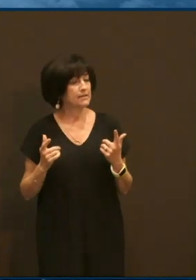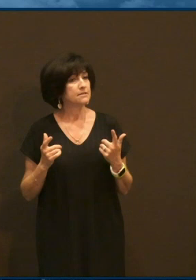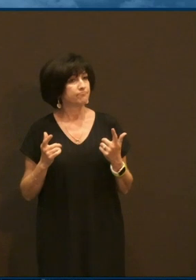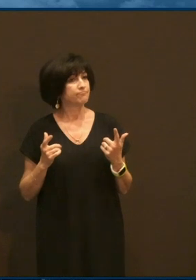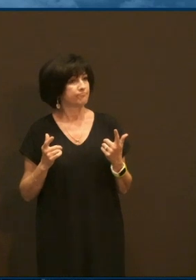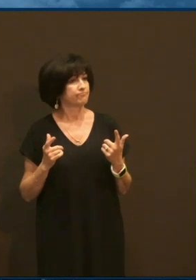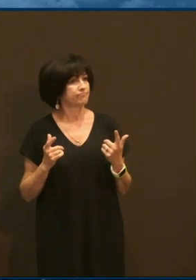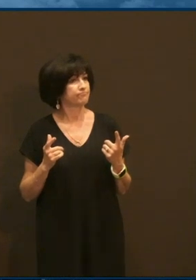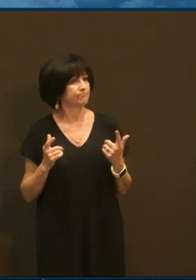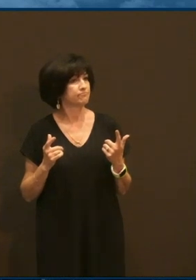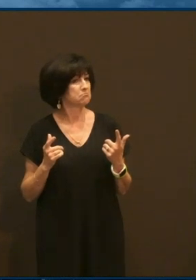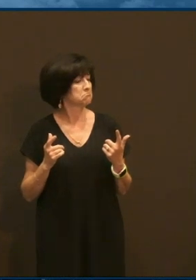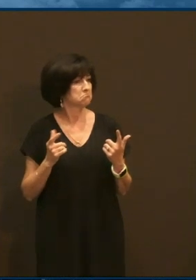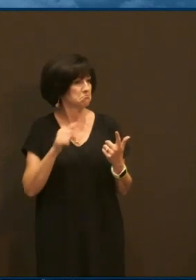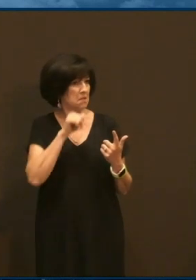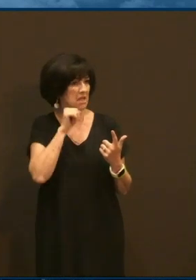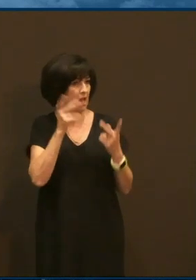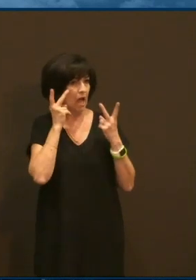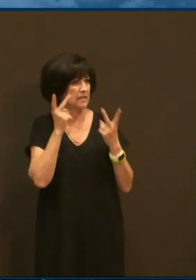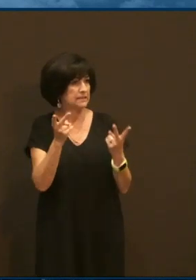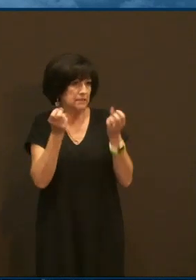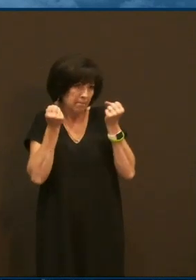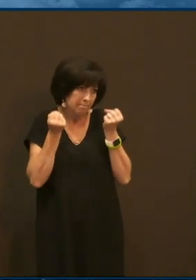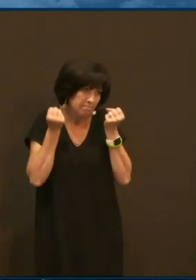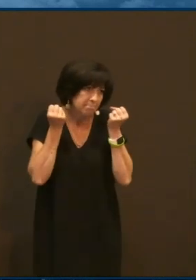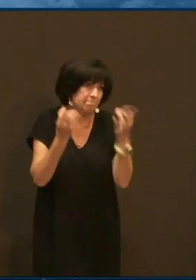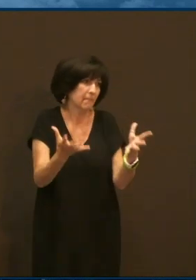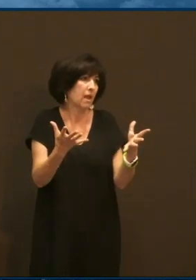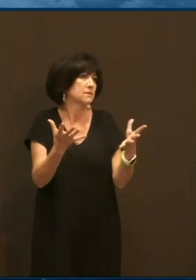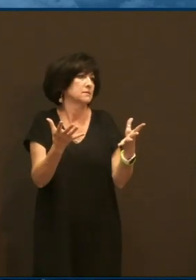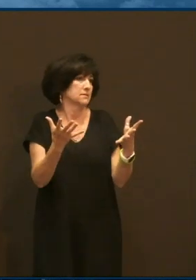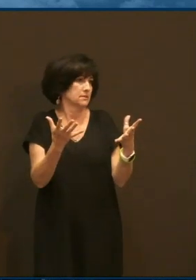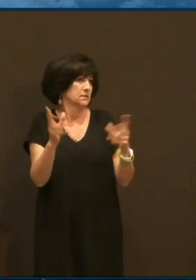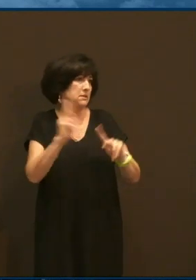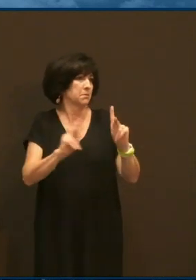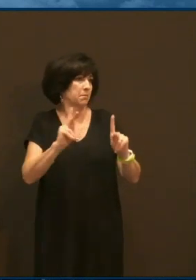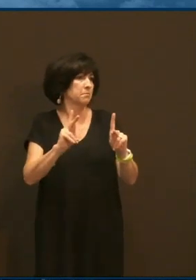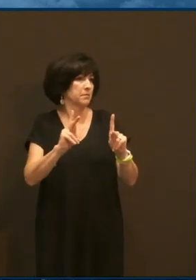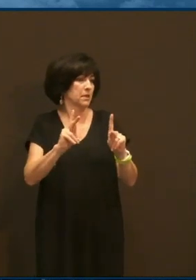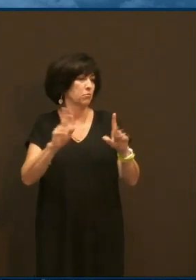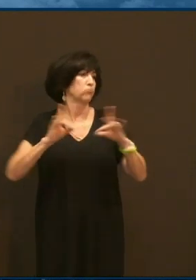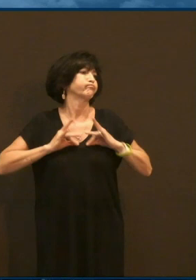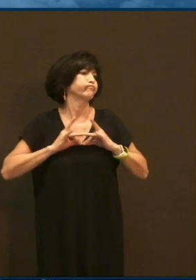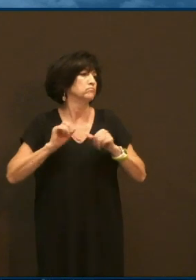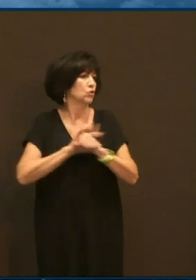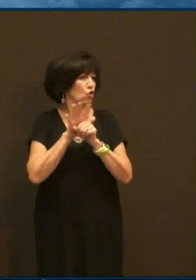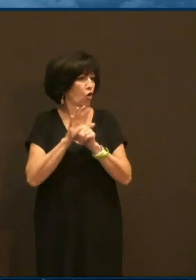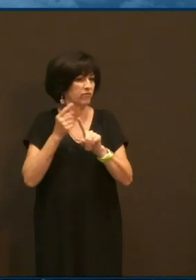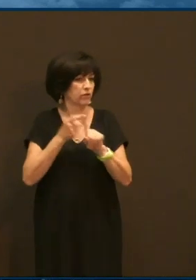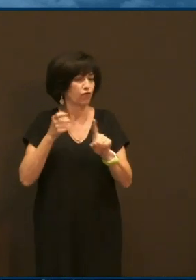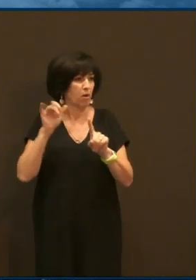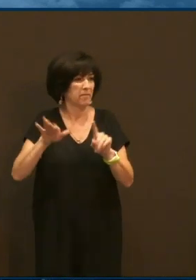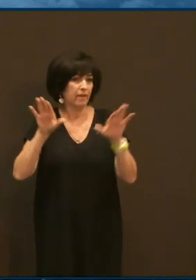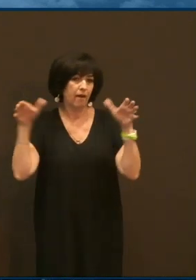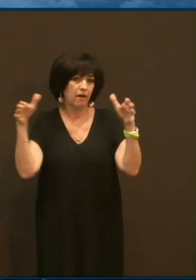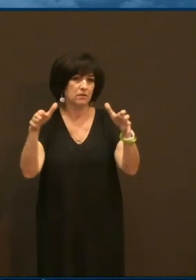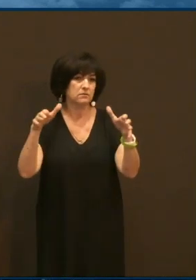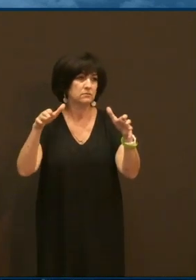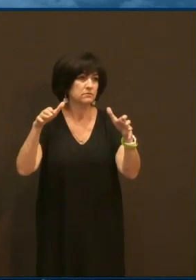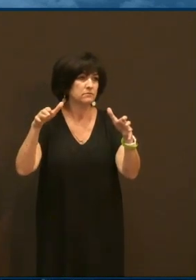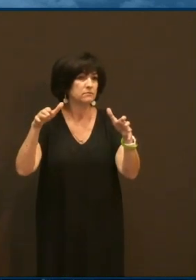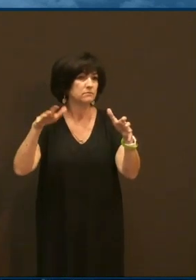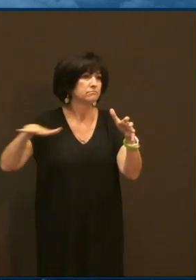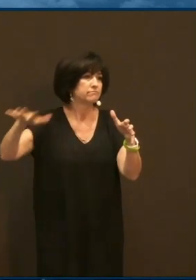a big reason why we're not seeing a resurgence. And again, from a scientific perspective, that's really helpful to us to understand, where we're